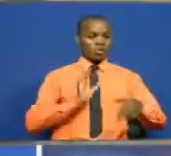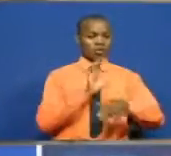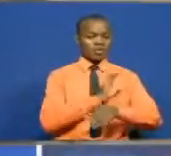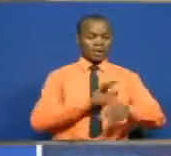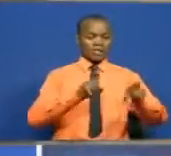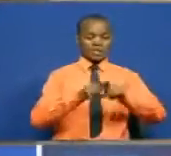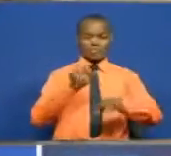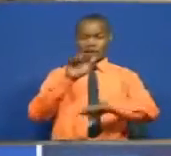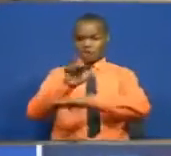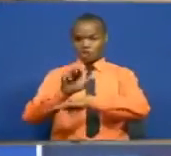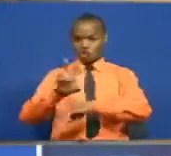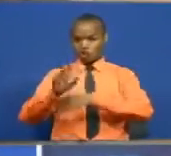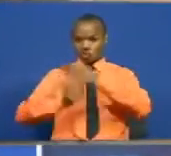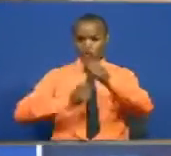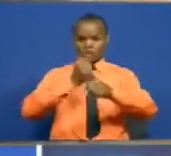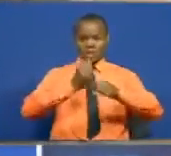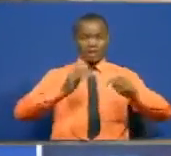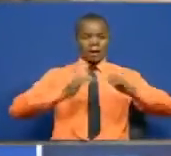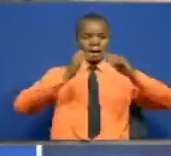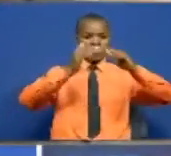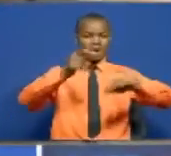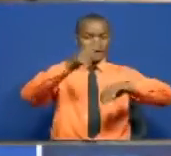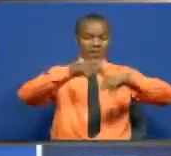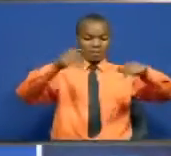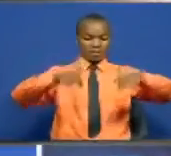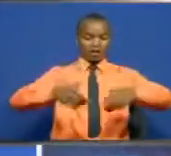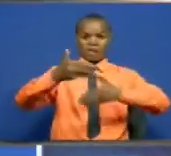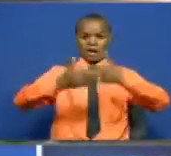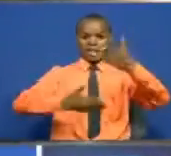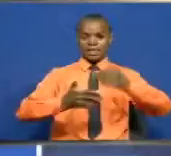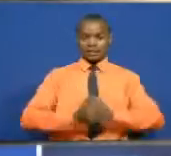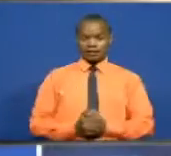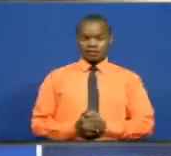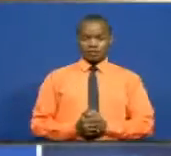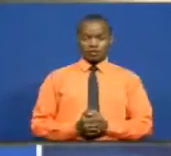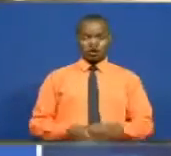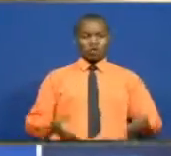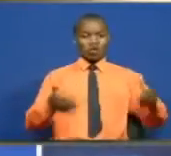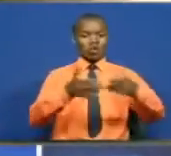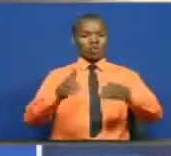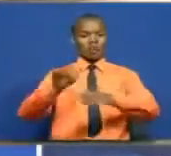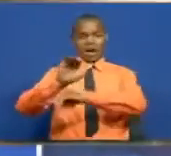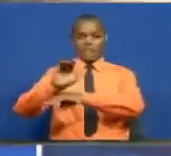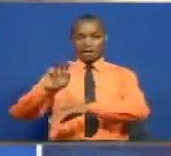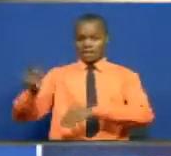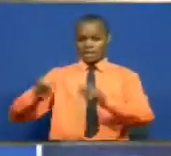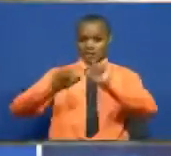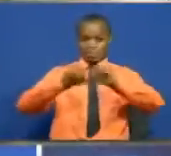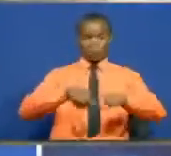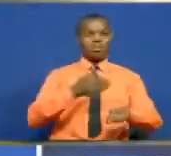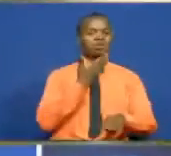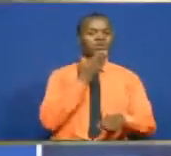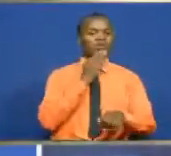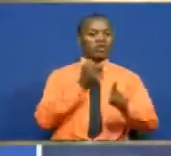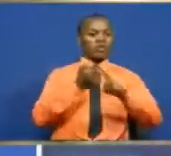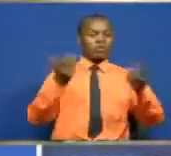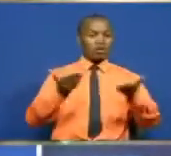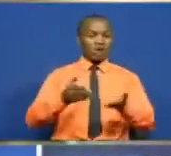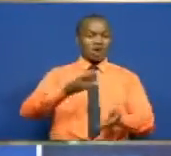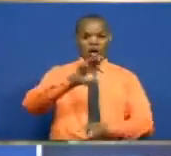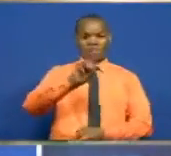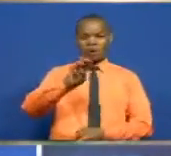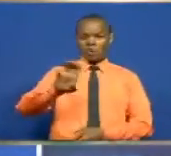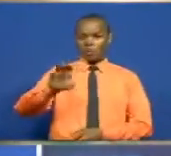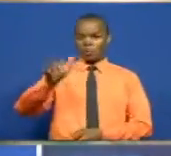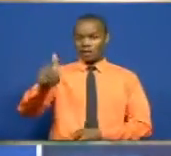extension after the current one lapses. The Ministerial Council urged Kenya to give preference to sugar originating from Comesa when seeking